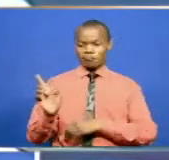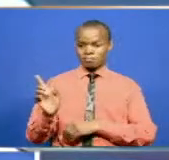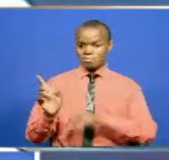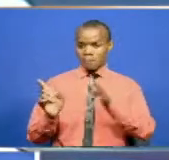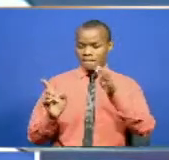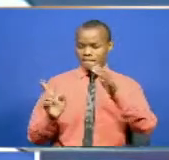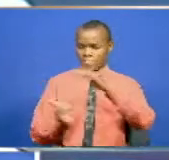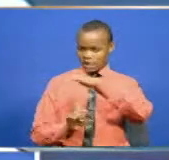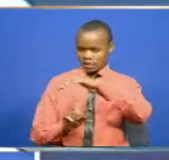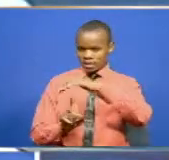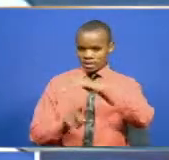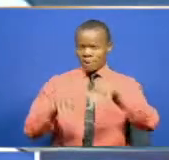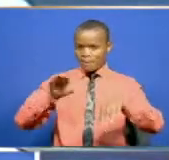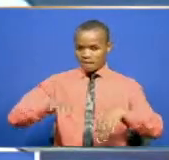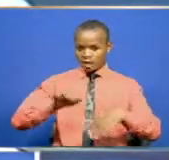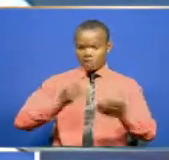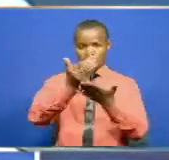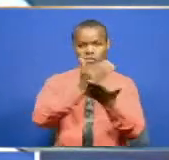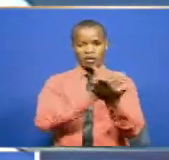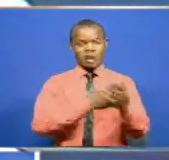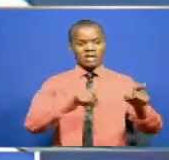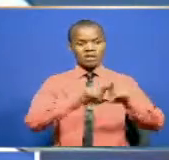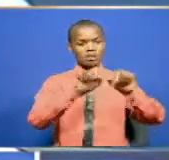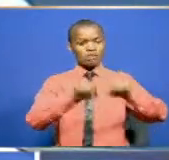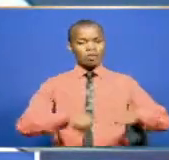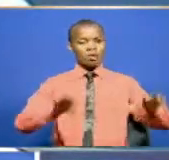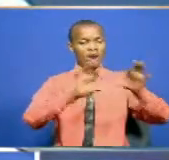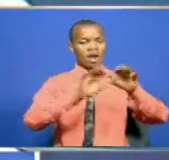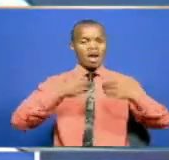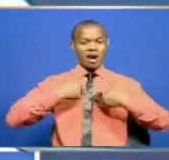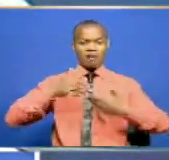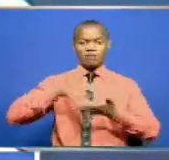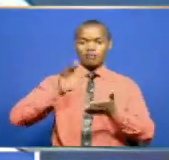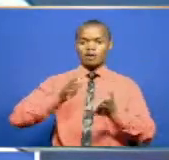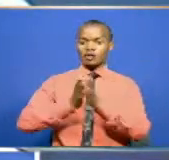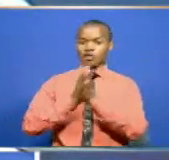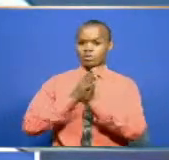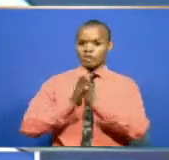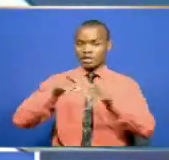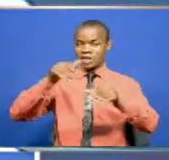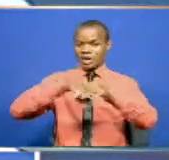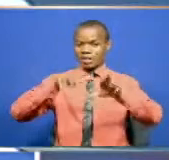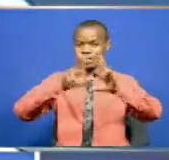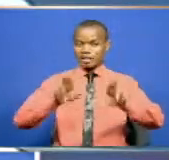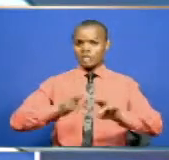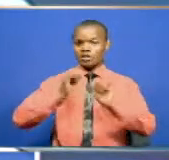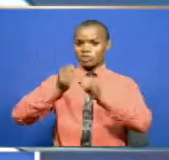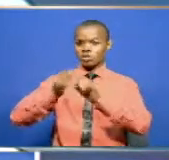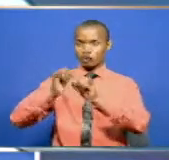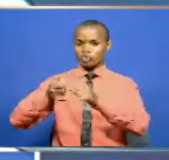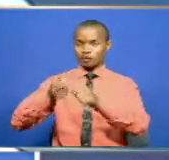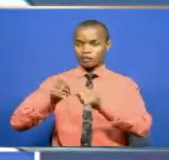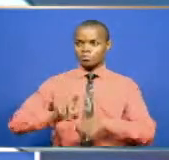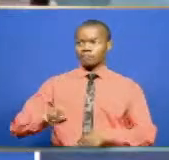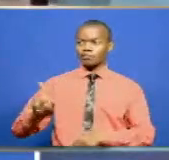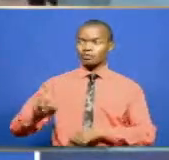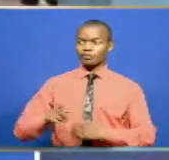connect producers directly with consumers. Here are the details of this and more in our international business